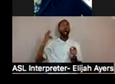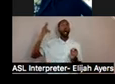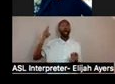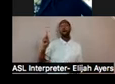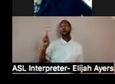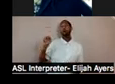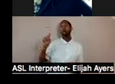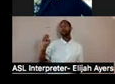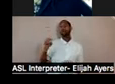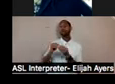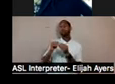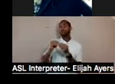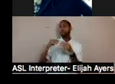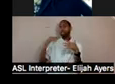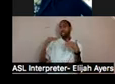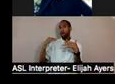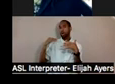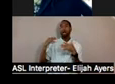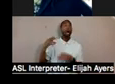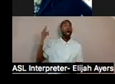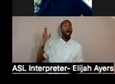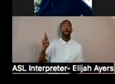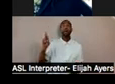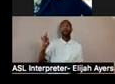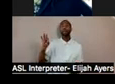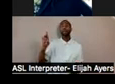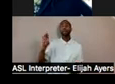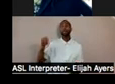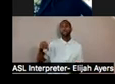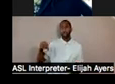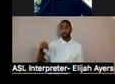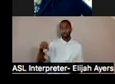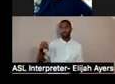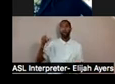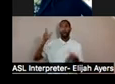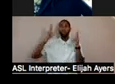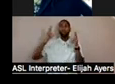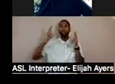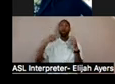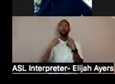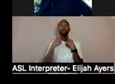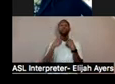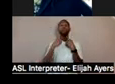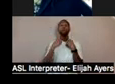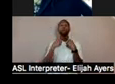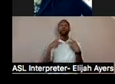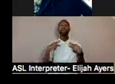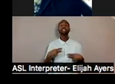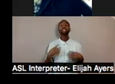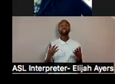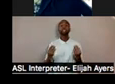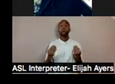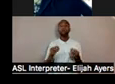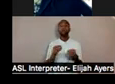of information, of higher different frequencies that we can take in. Our throat is physically soft and